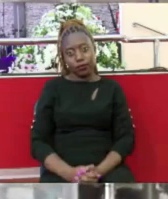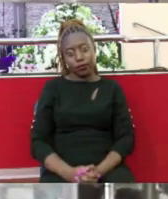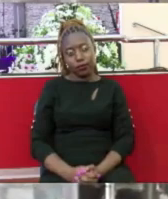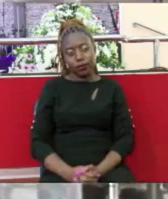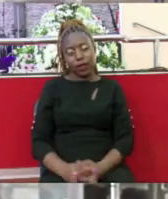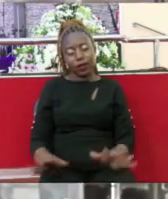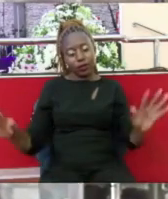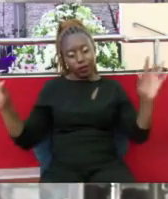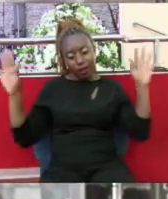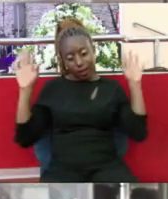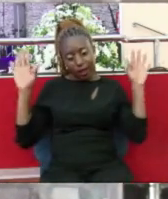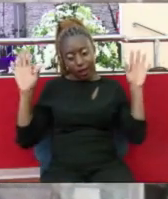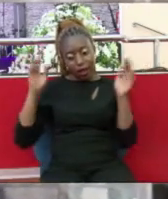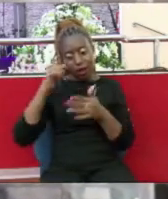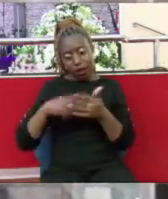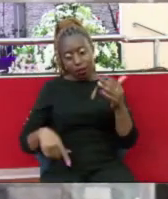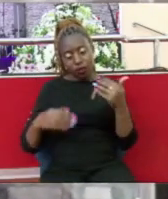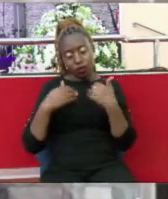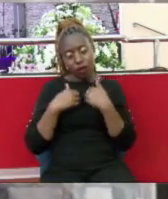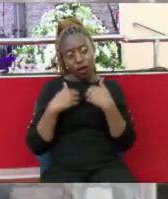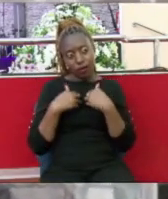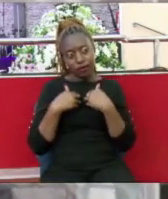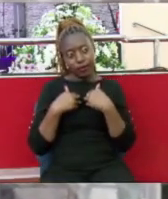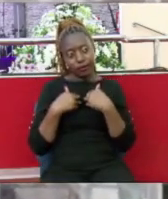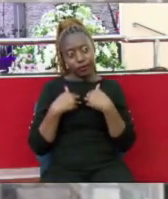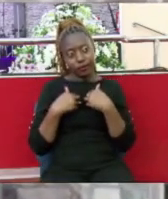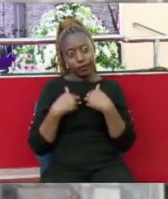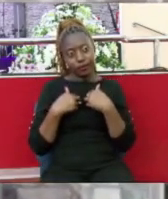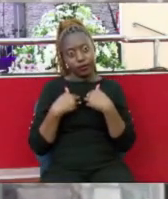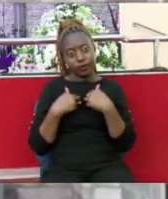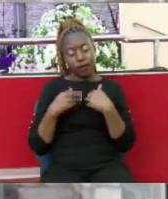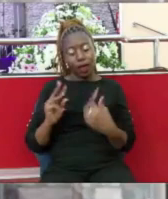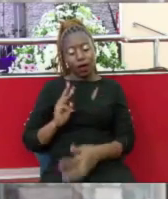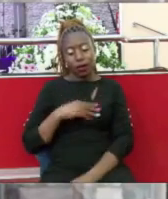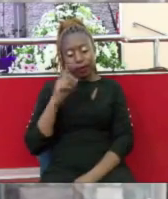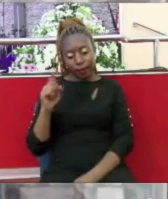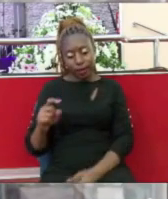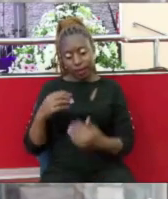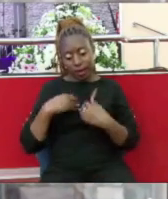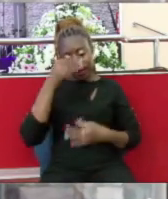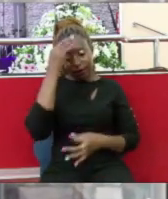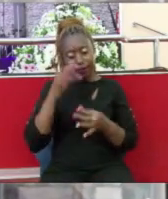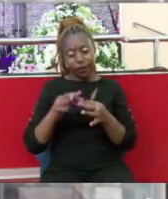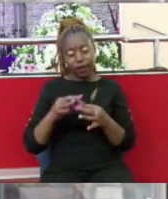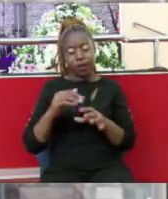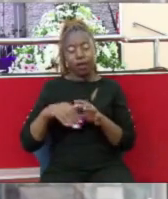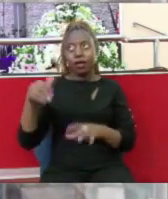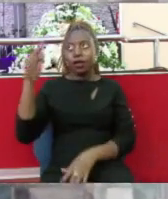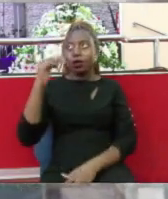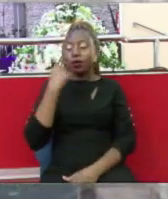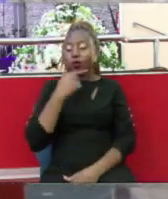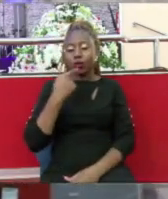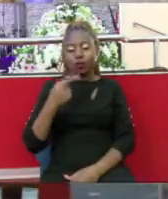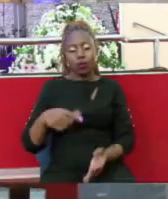Surrender what you have. Wachilia ama toa kwa Mungu kilicho nacho. We must have faith in God who multiplies. Shati tuwe na imani kwa Mungu ambaye